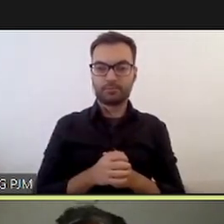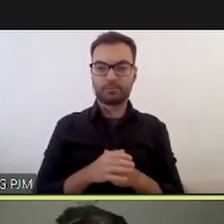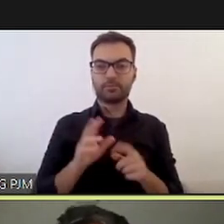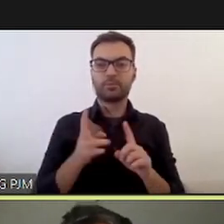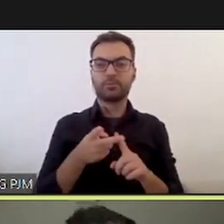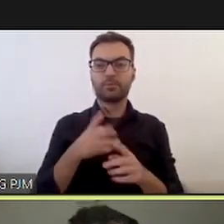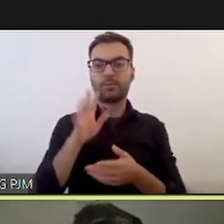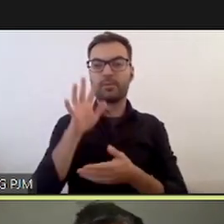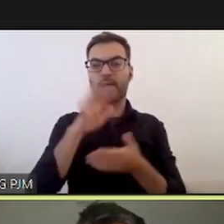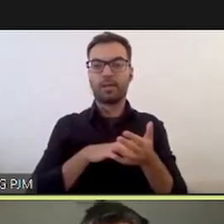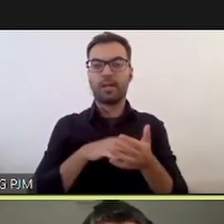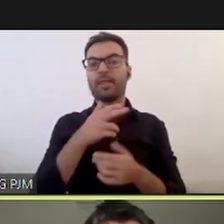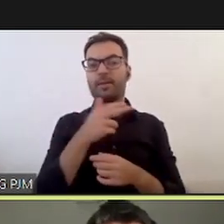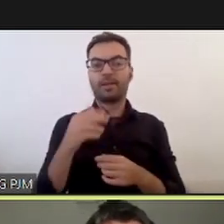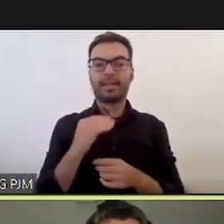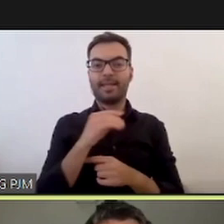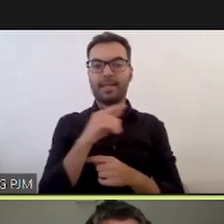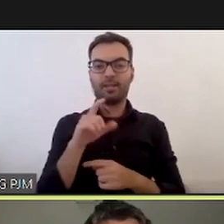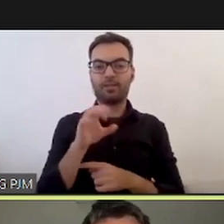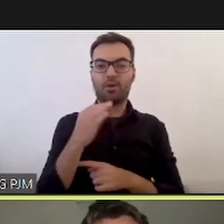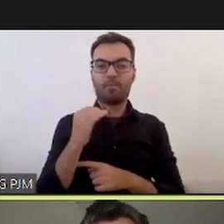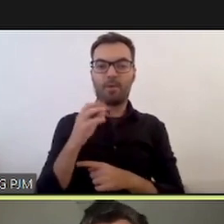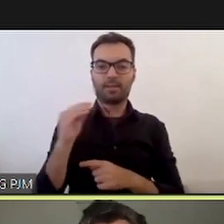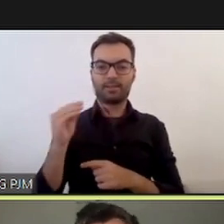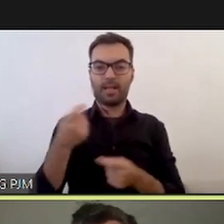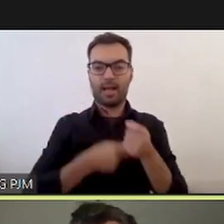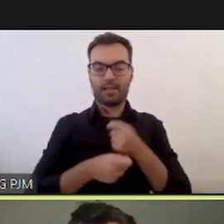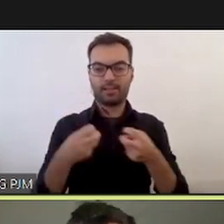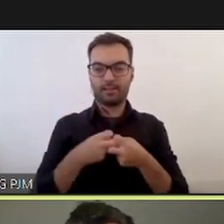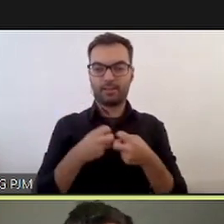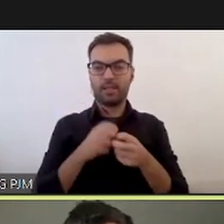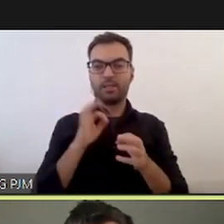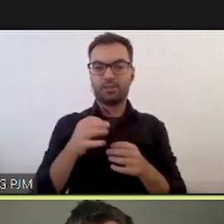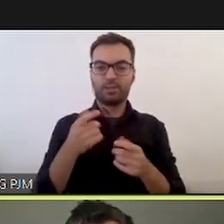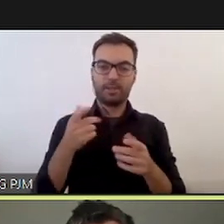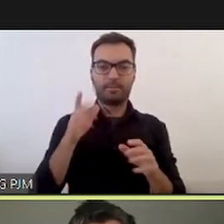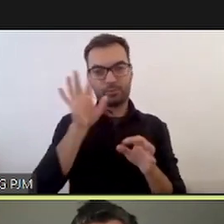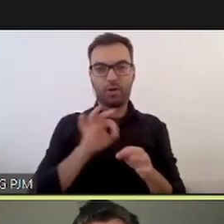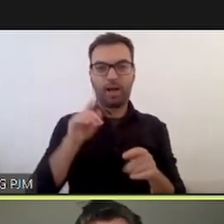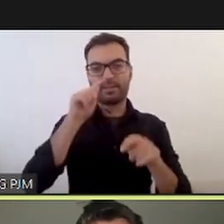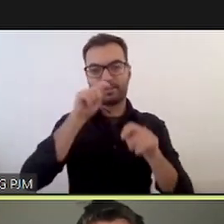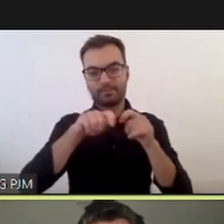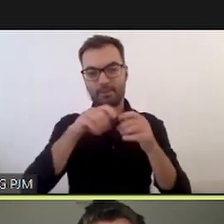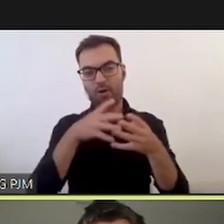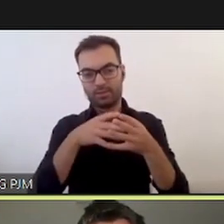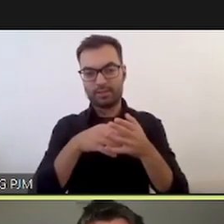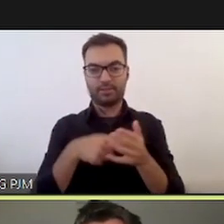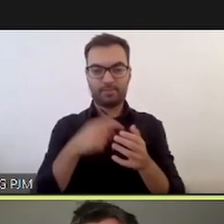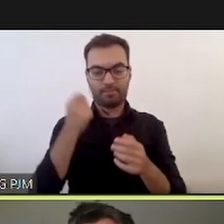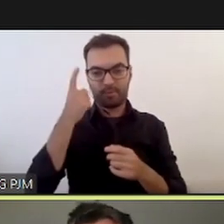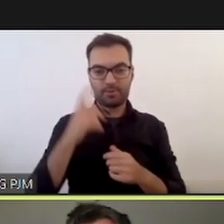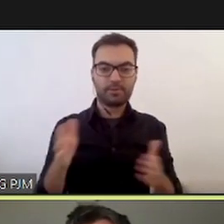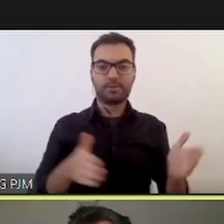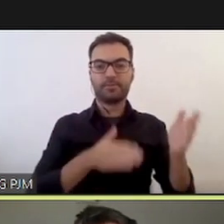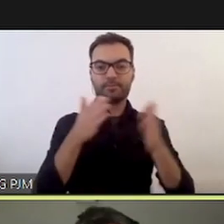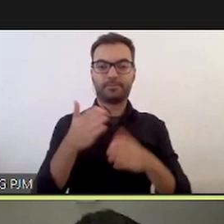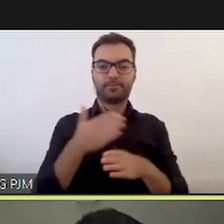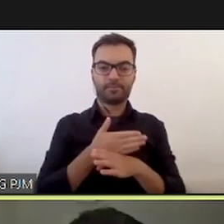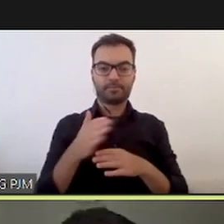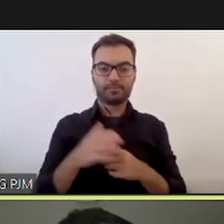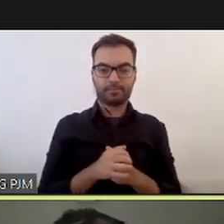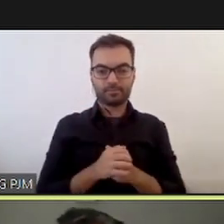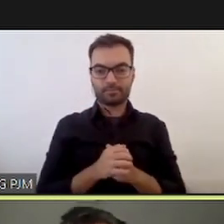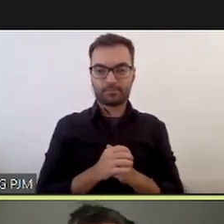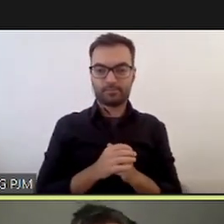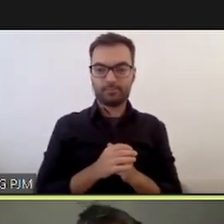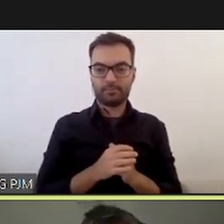report about the e-commerce. And today I will do a little bit of testing around that. So going further, so how the